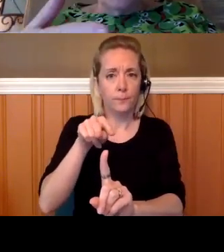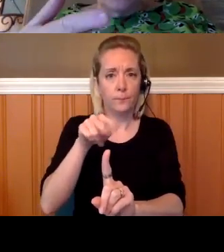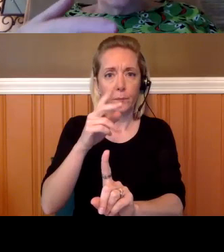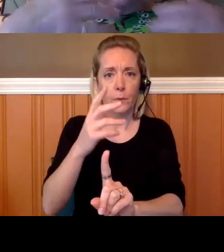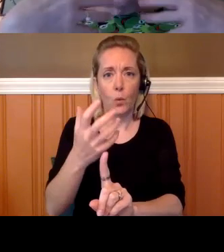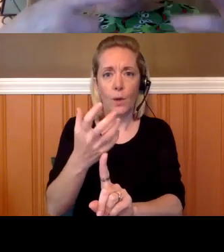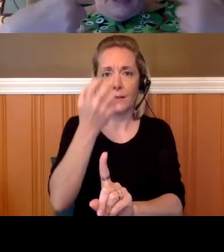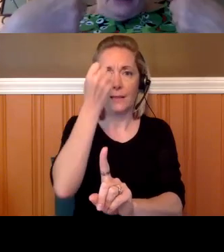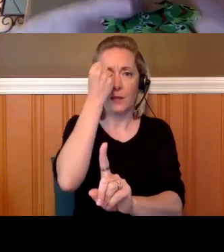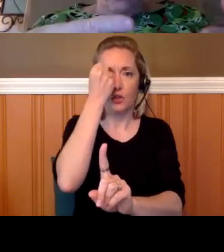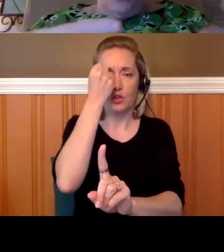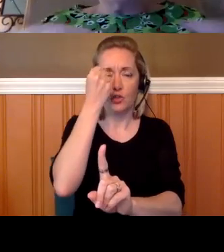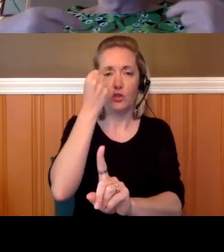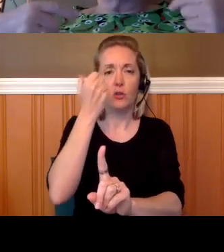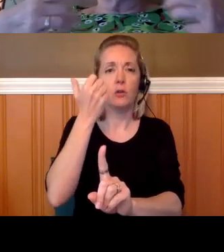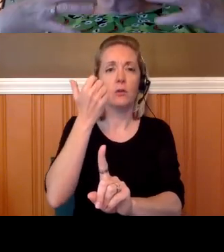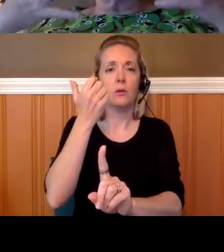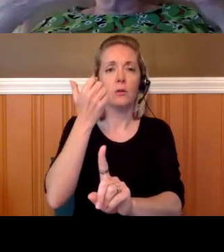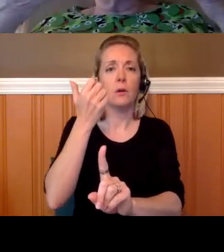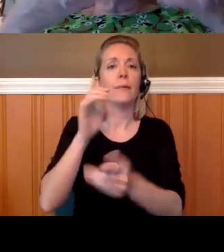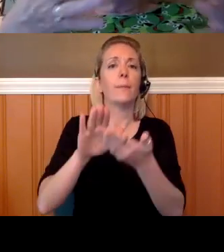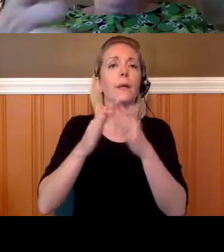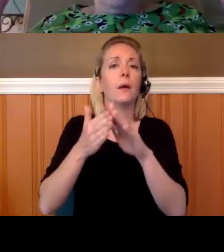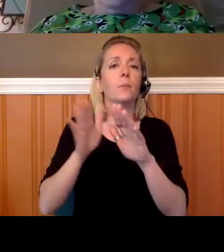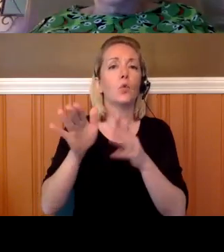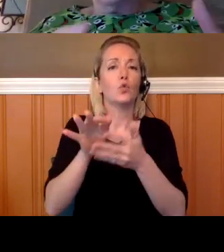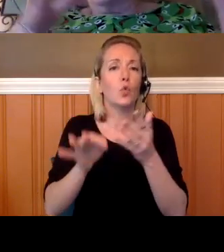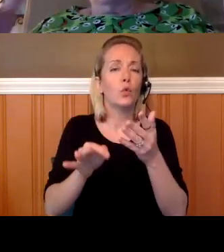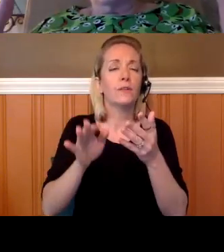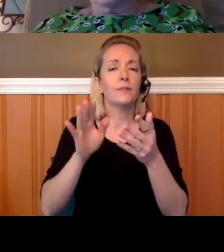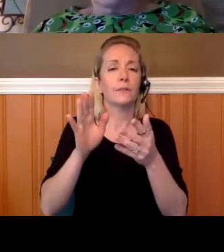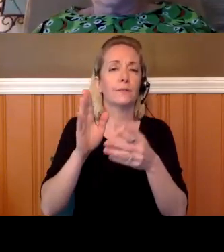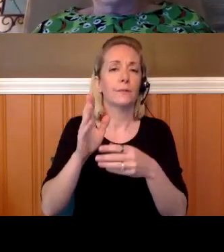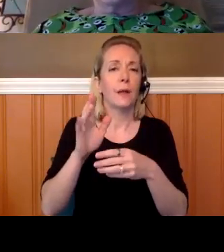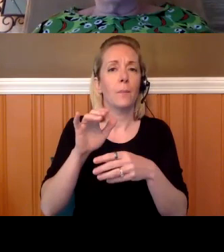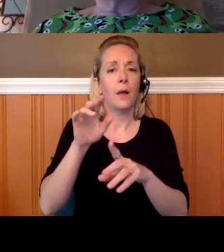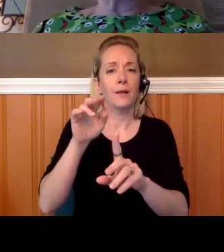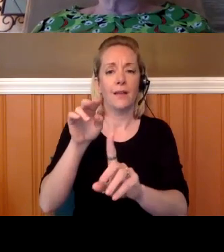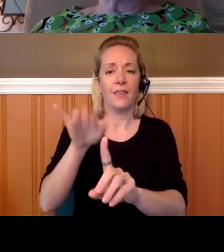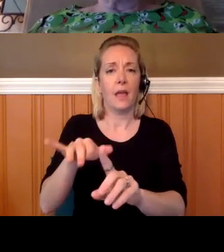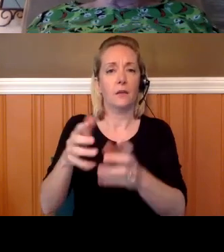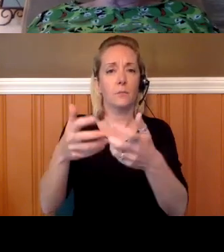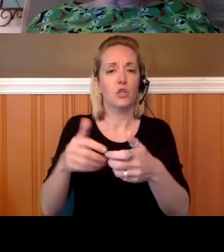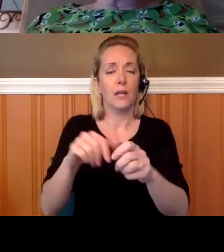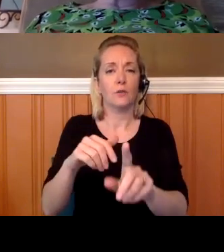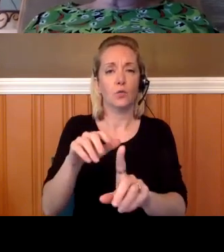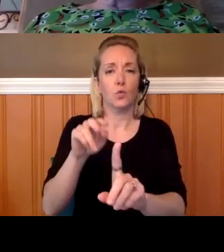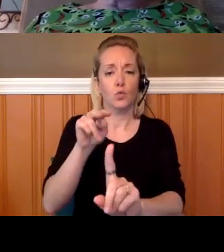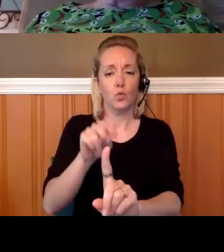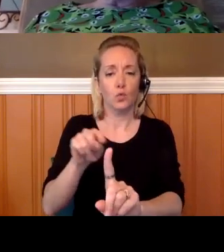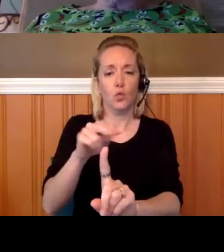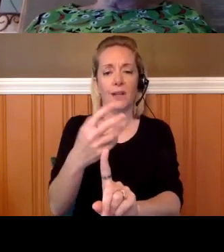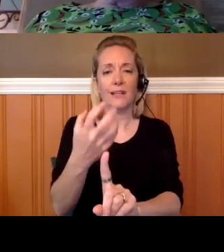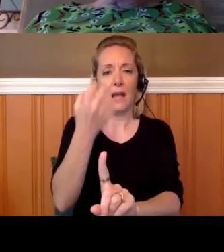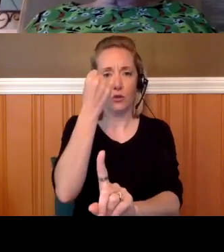your eyes, and then that's your choice or that's what you're saying. And that can be